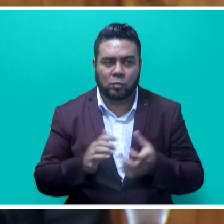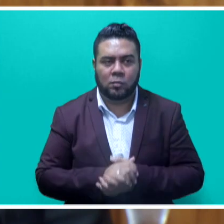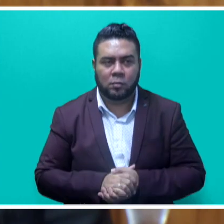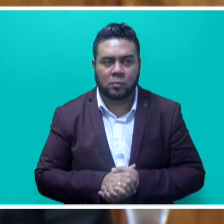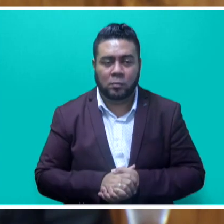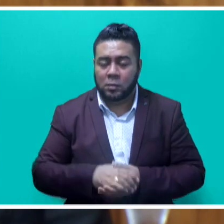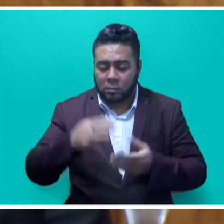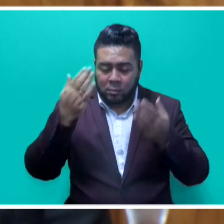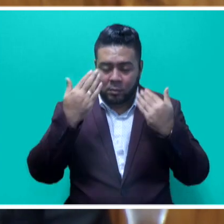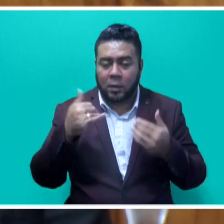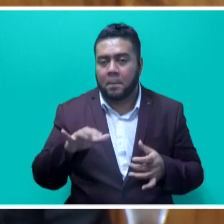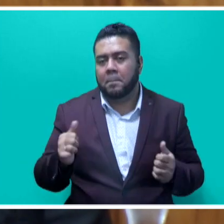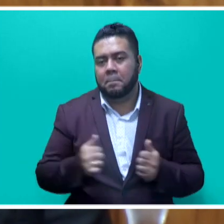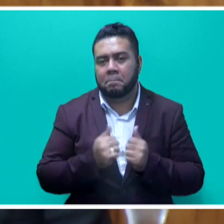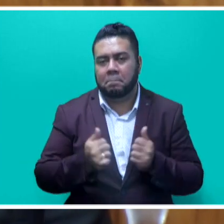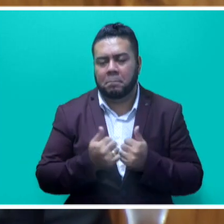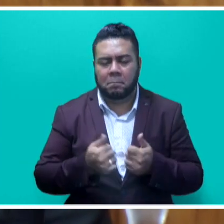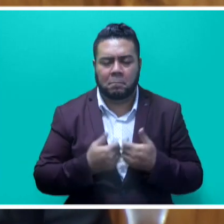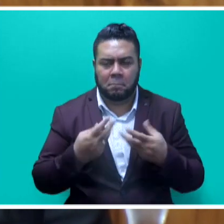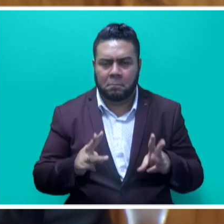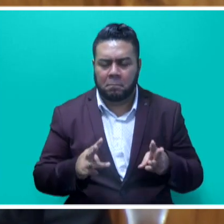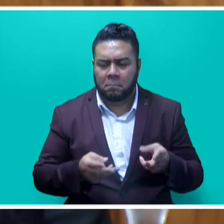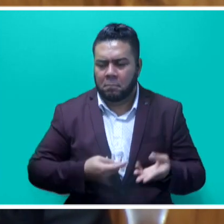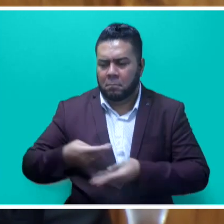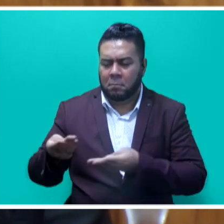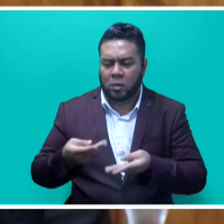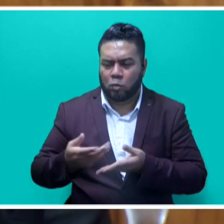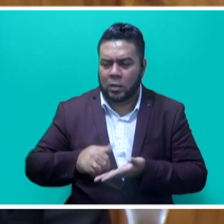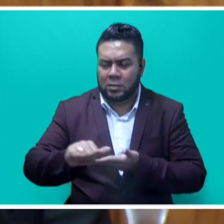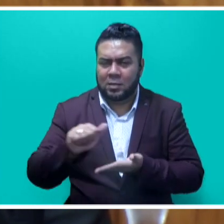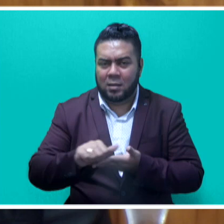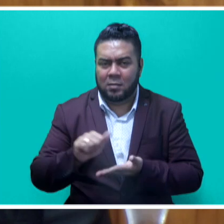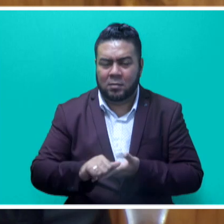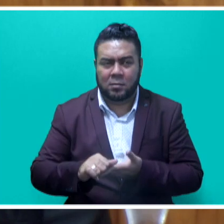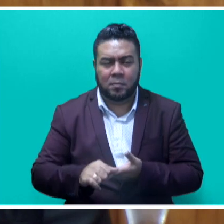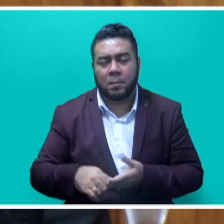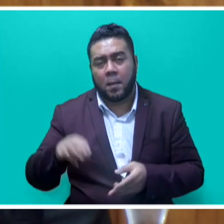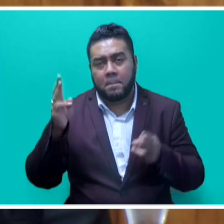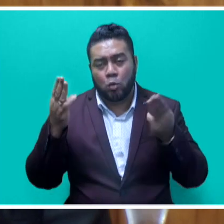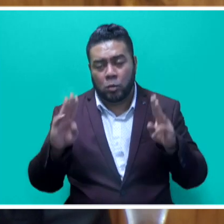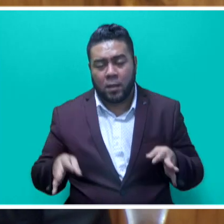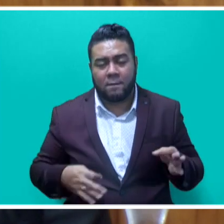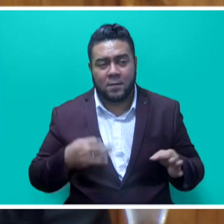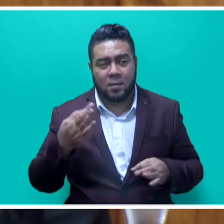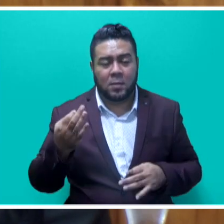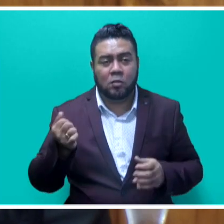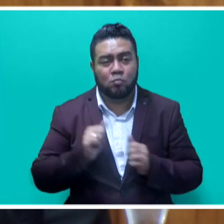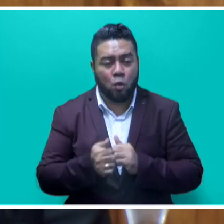Mr. Speaker, sir, there are many ways to market a destination, whether it's a music festival,